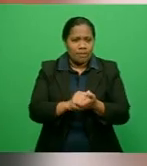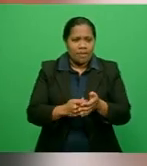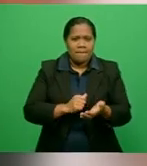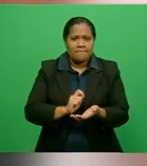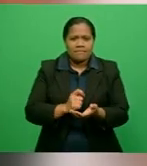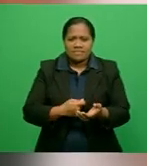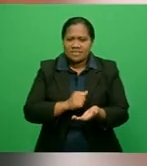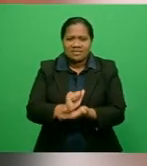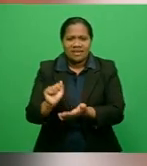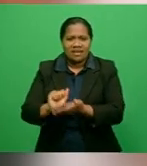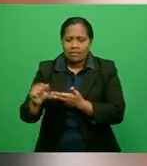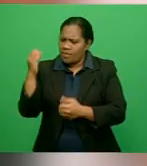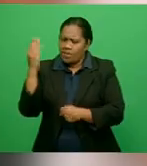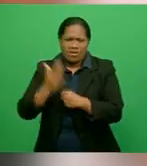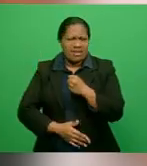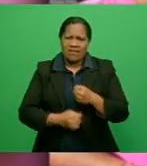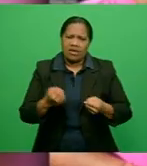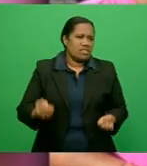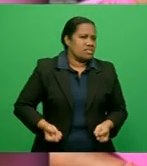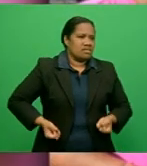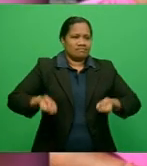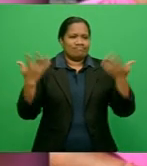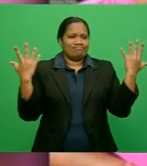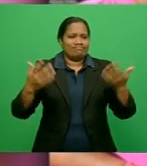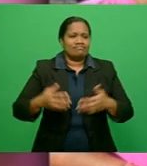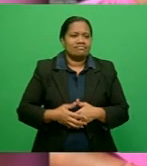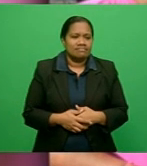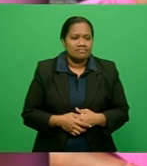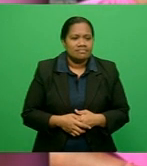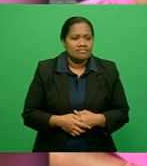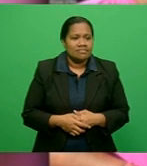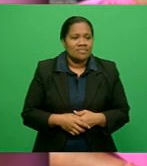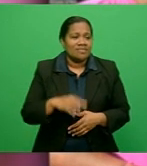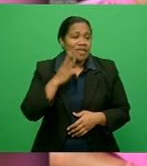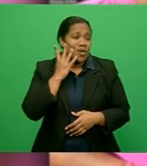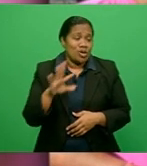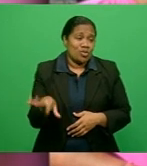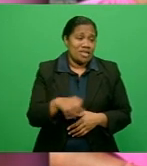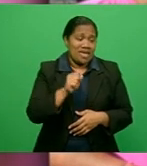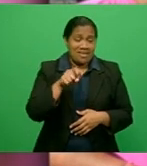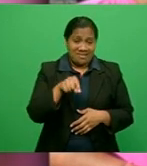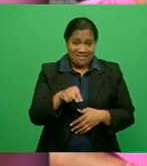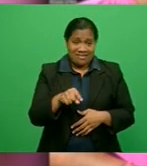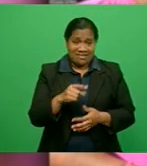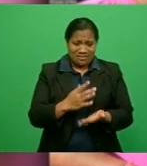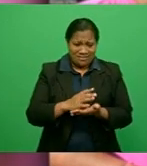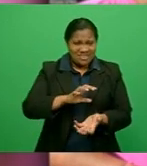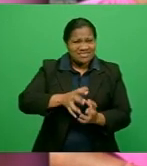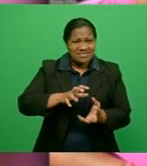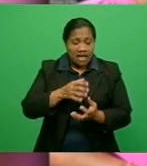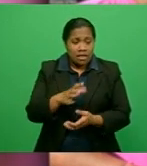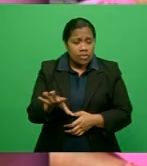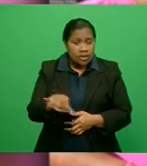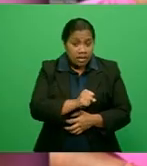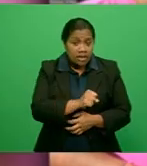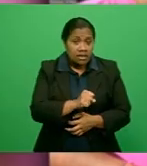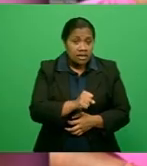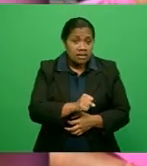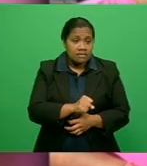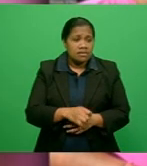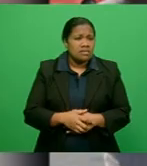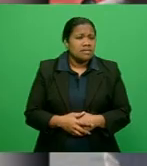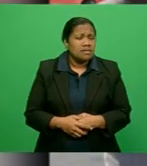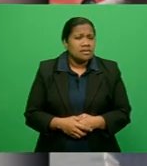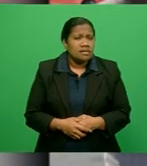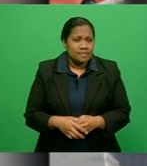up. So even before COVID, it was really hard. When you take this product and you do sampling and